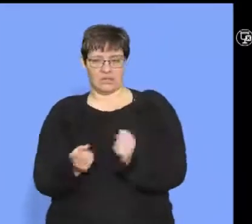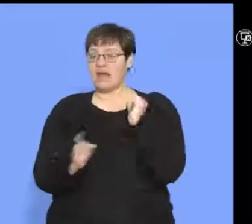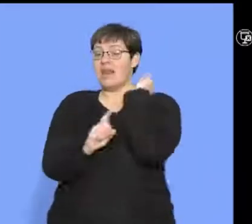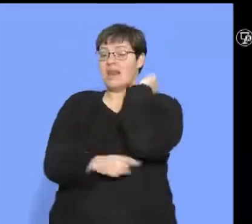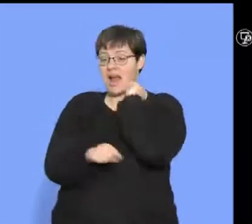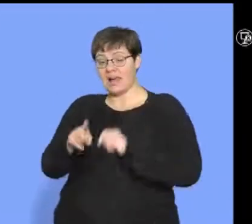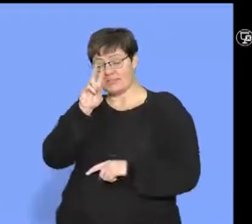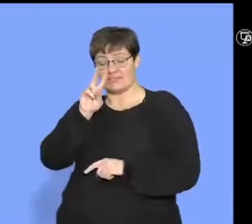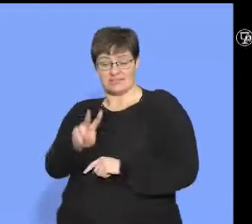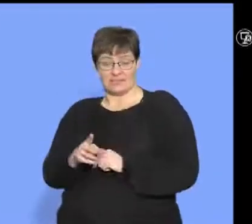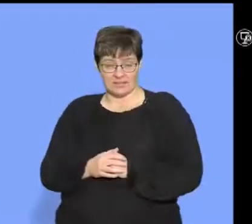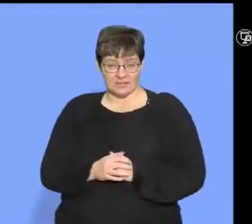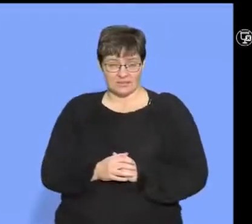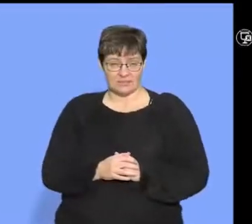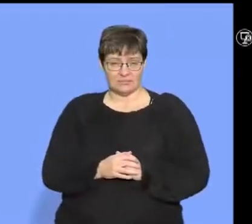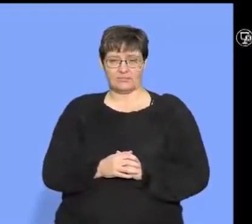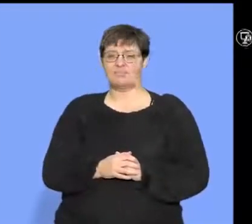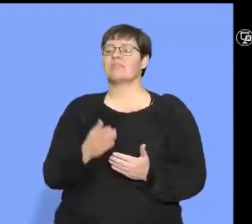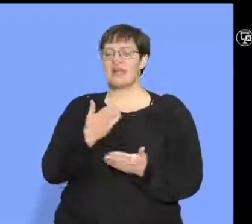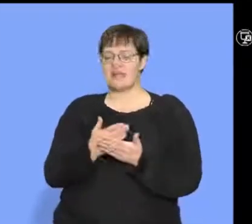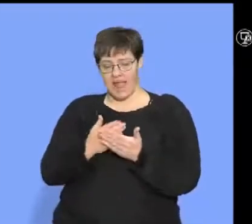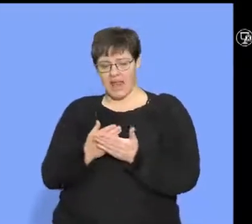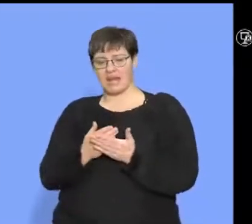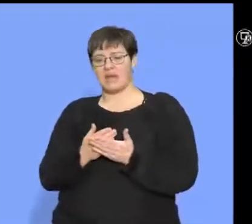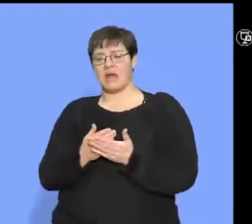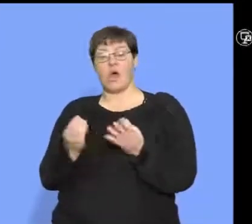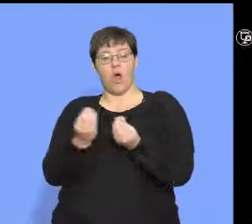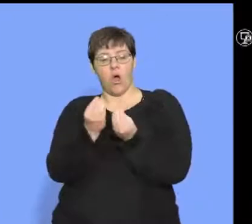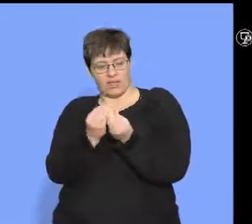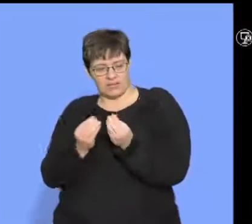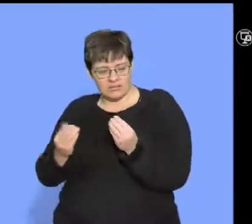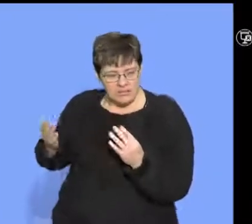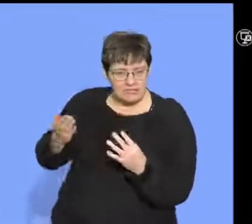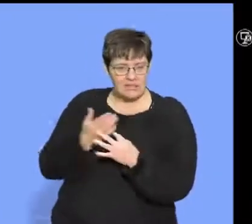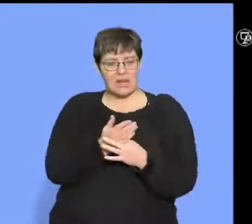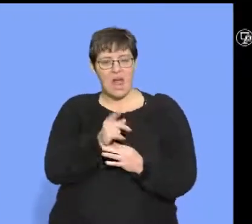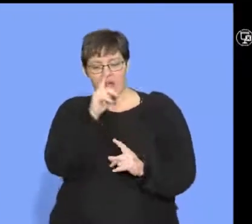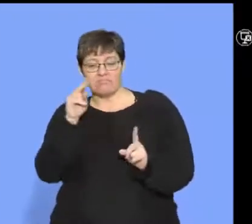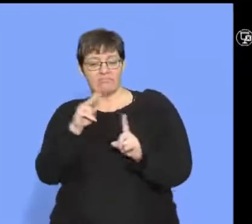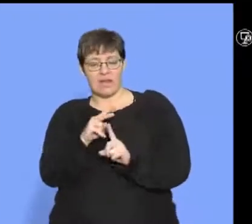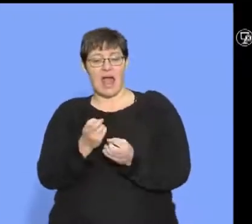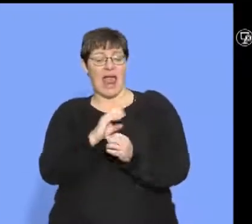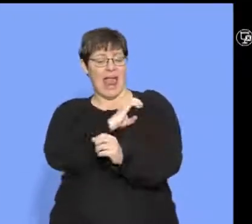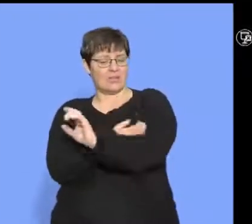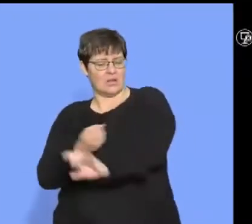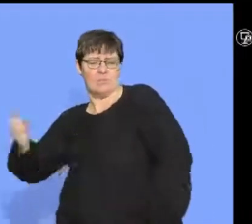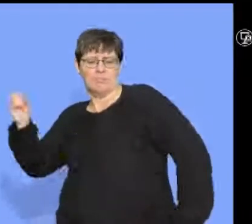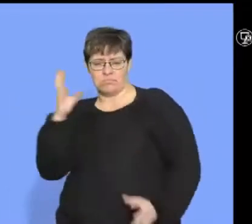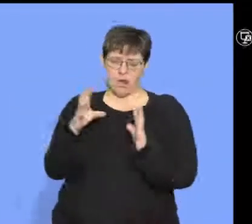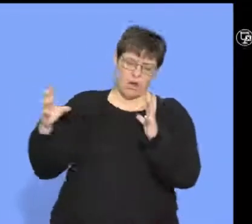need to consider is that they are able to penetrate objects when they are projected with high amounts of energy.